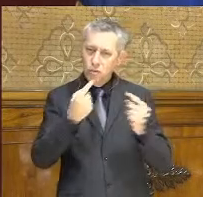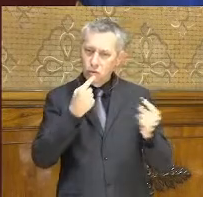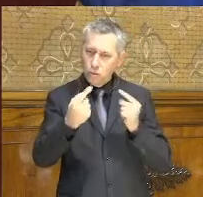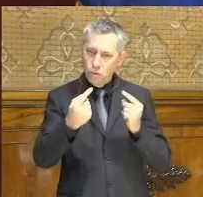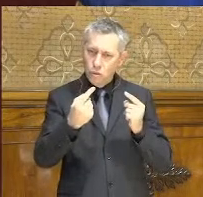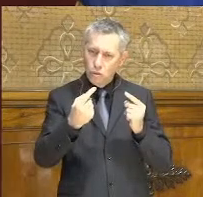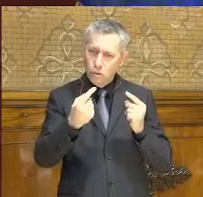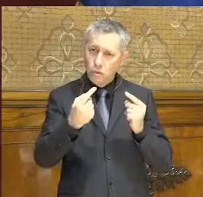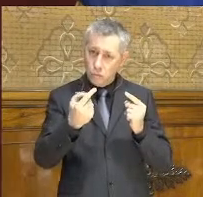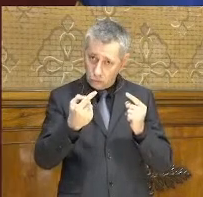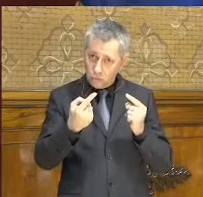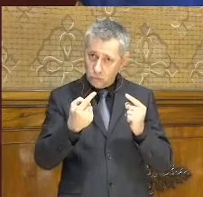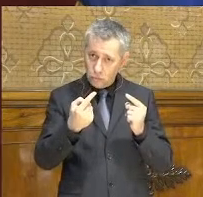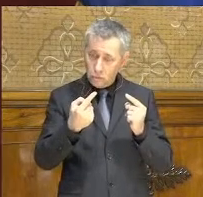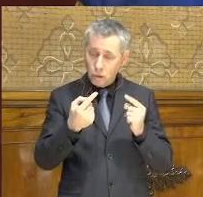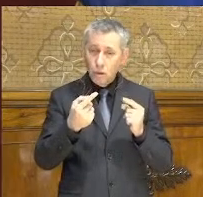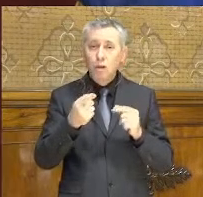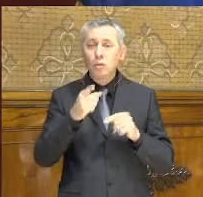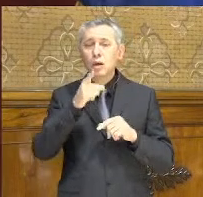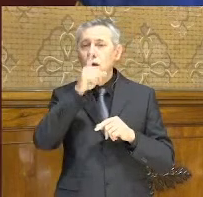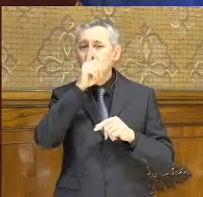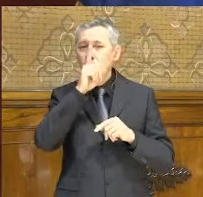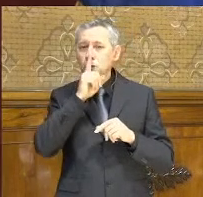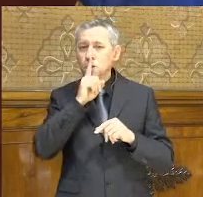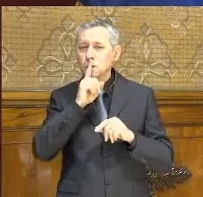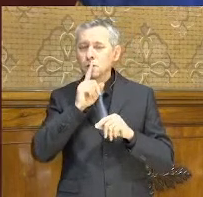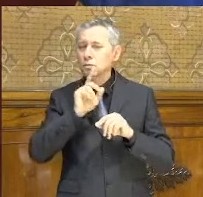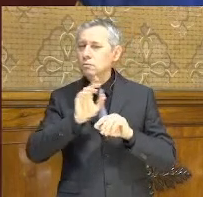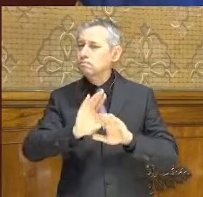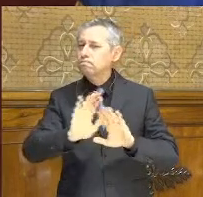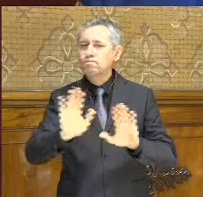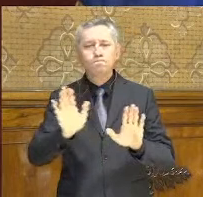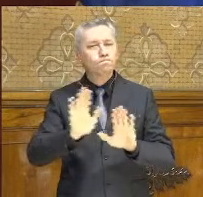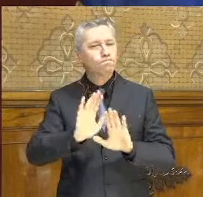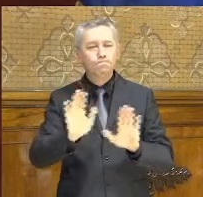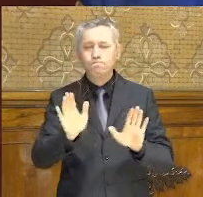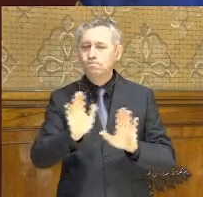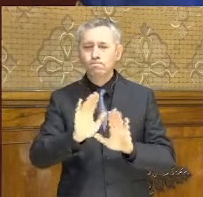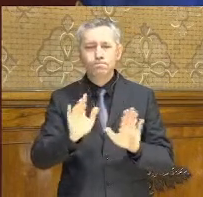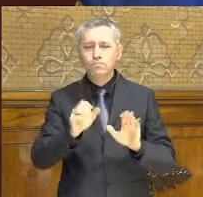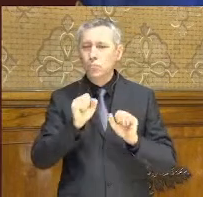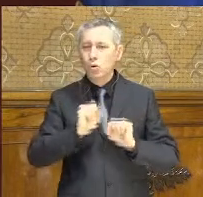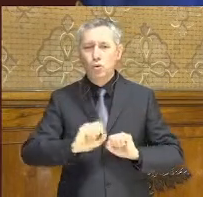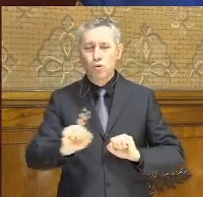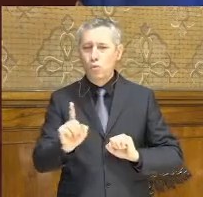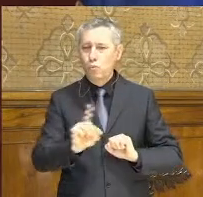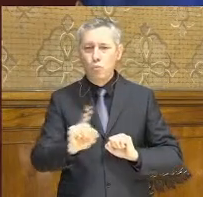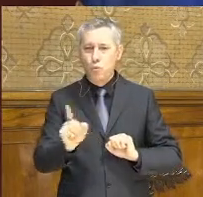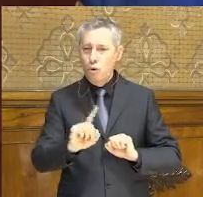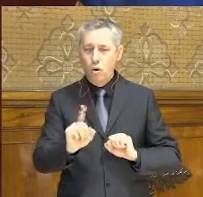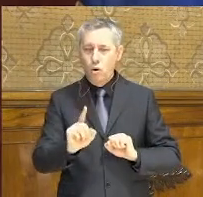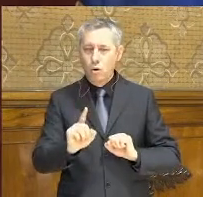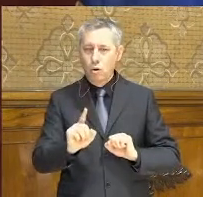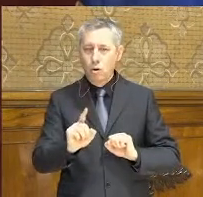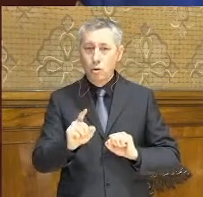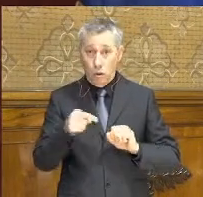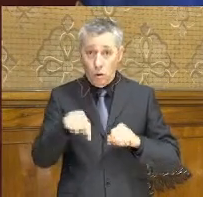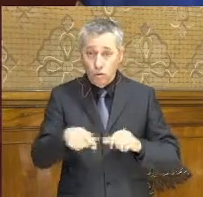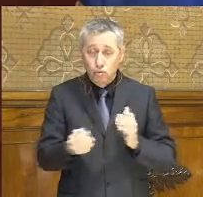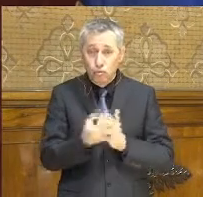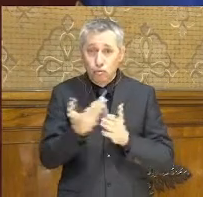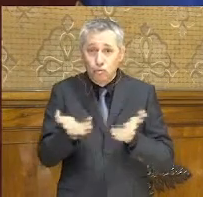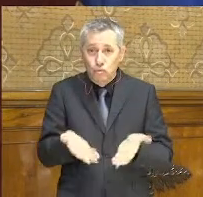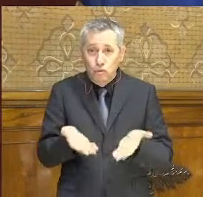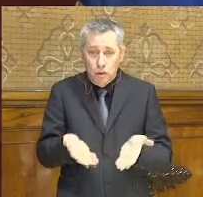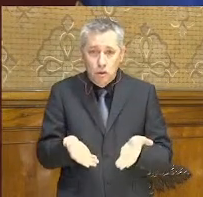largely silenced. And it is to actually try in a very small way to